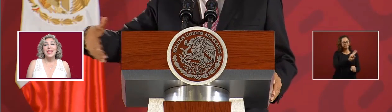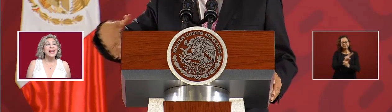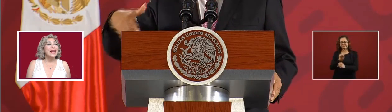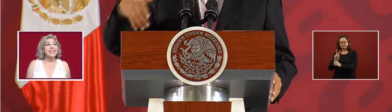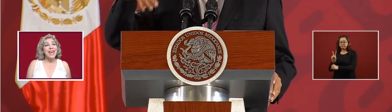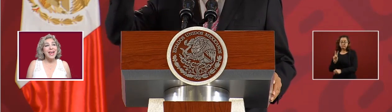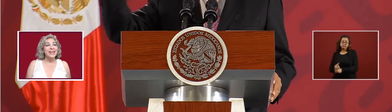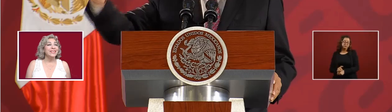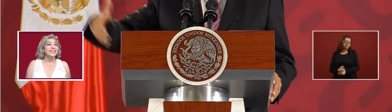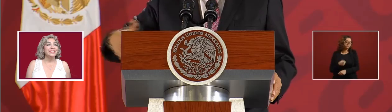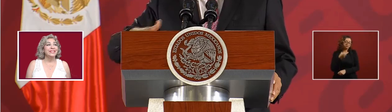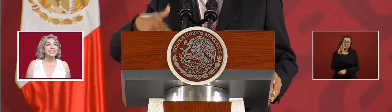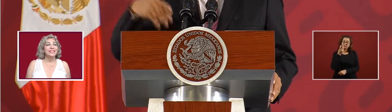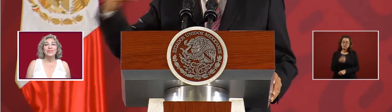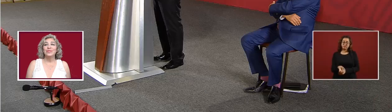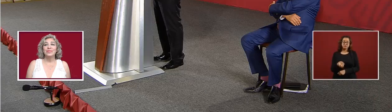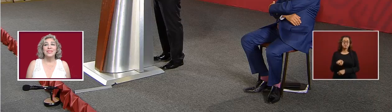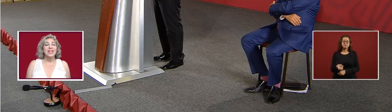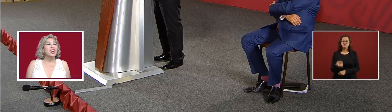And, like that.